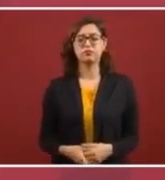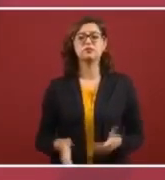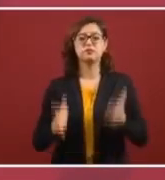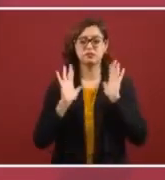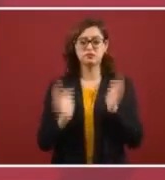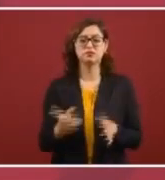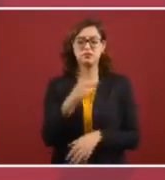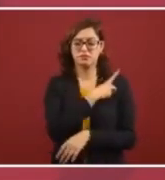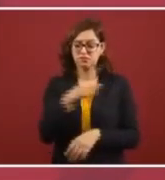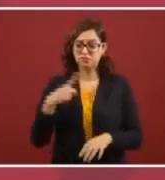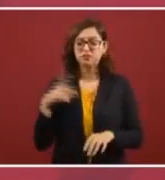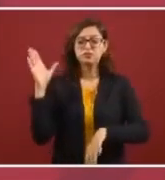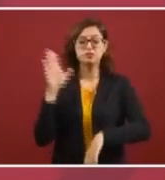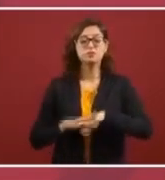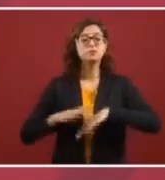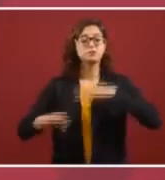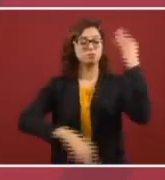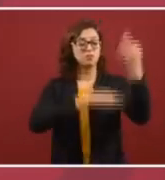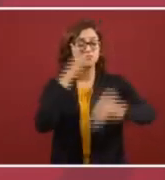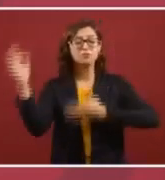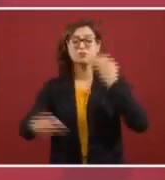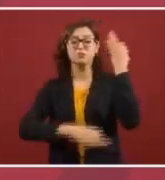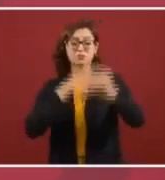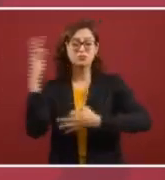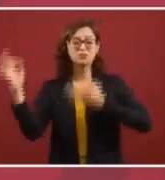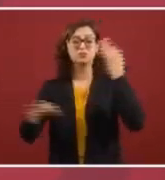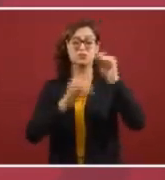So if we intensify the campaign